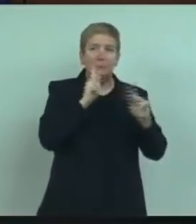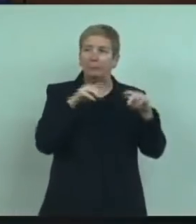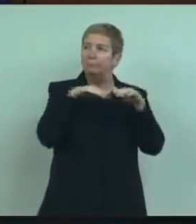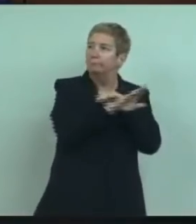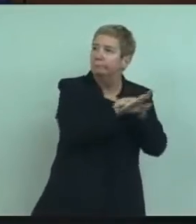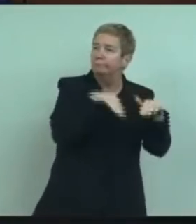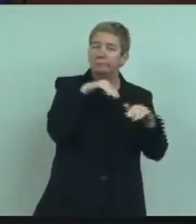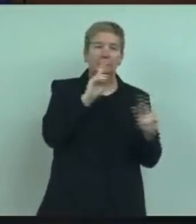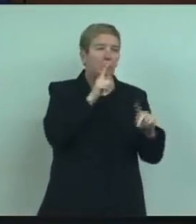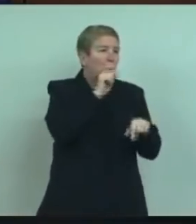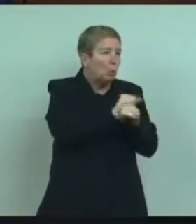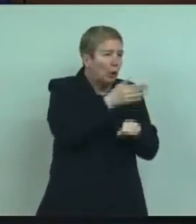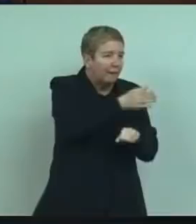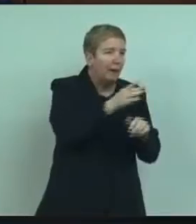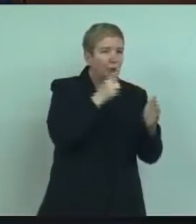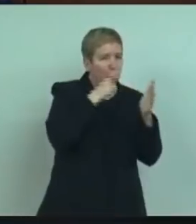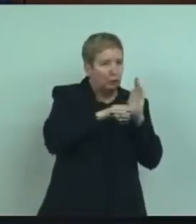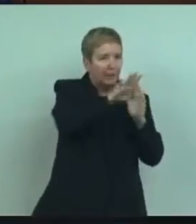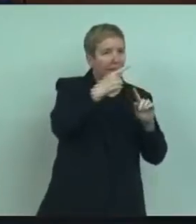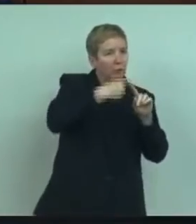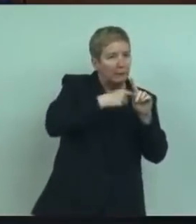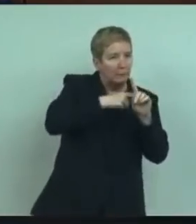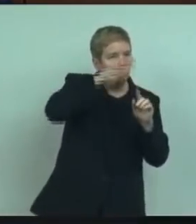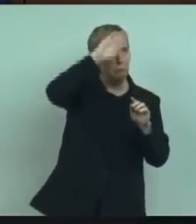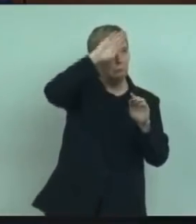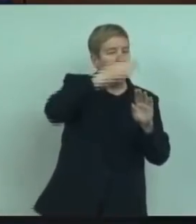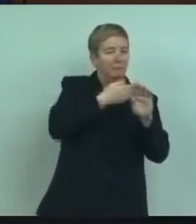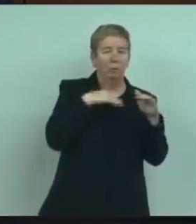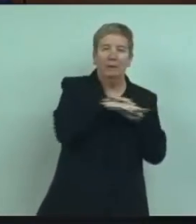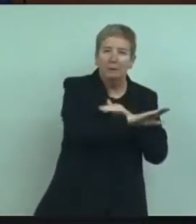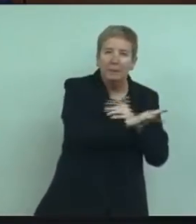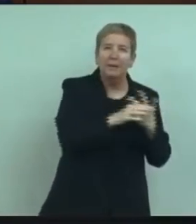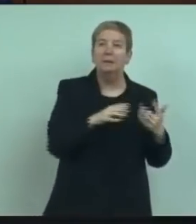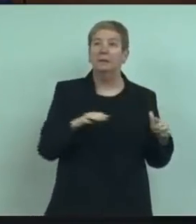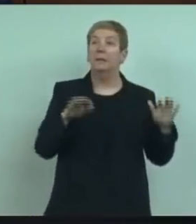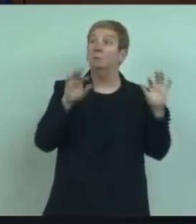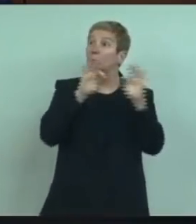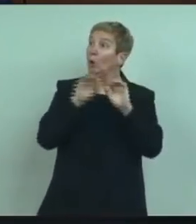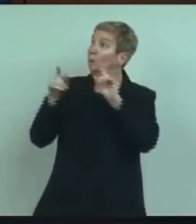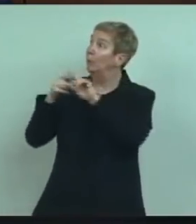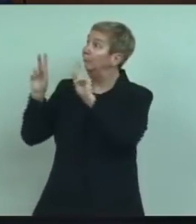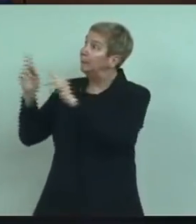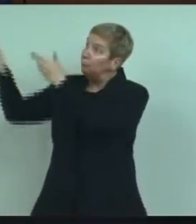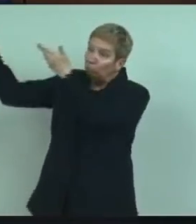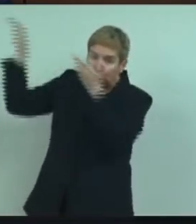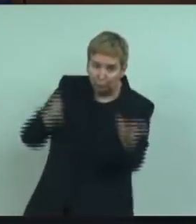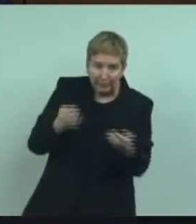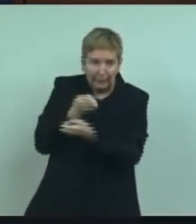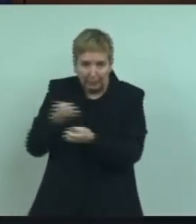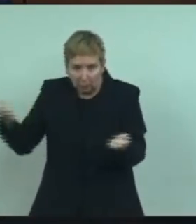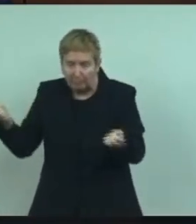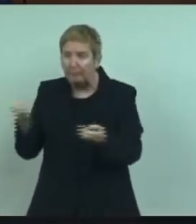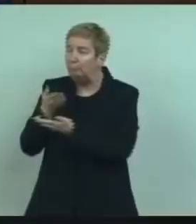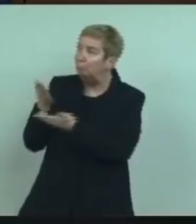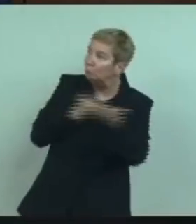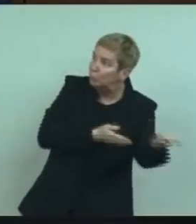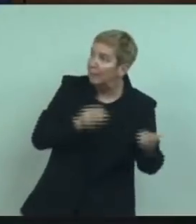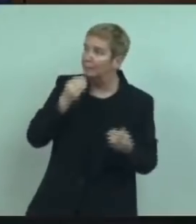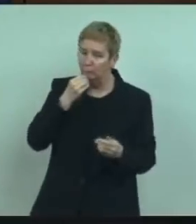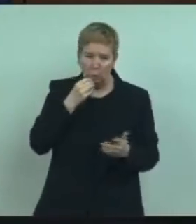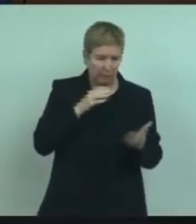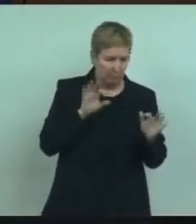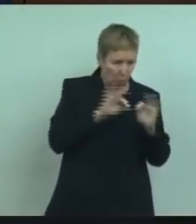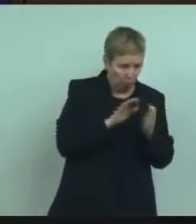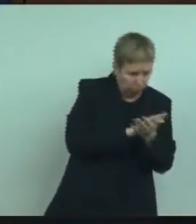workers. Be really careful about your procedures when you have deliveries coming in, which they need to take care of the residents